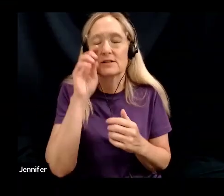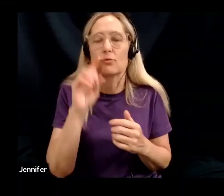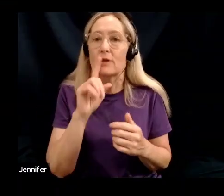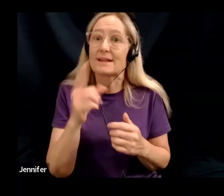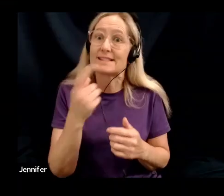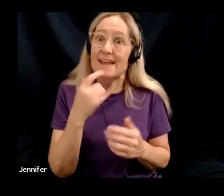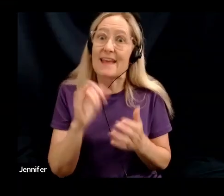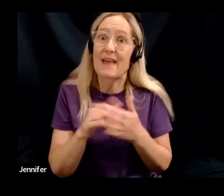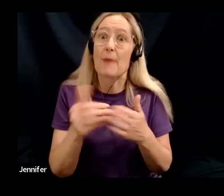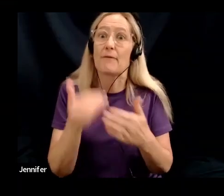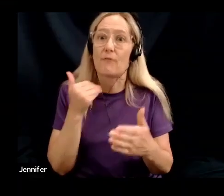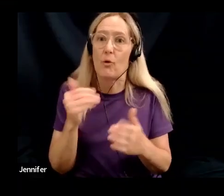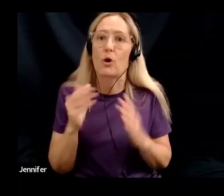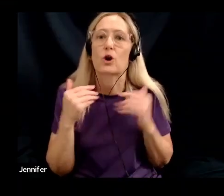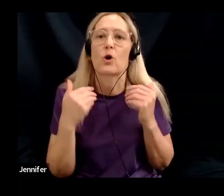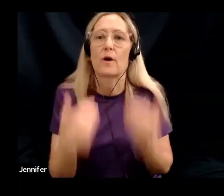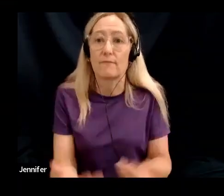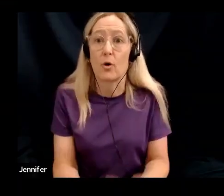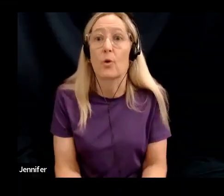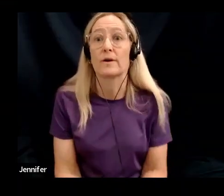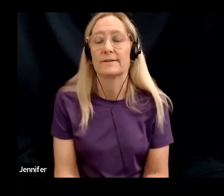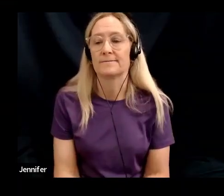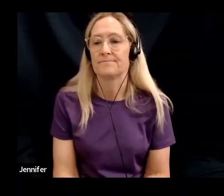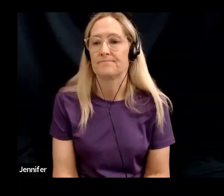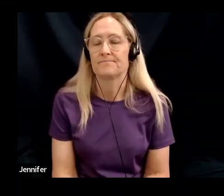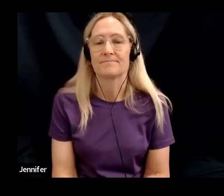that before moving forward here.